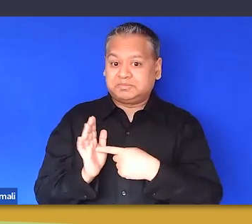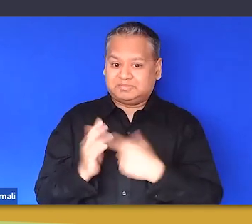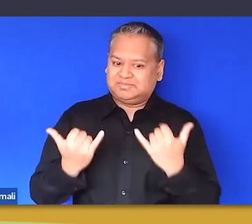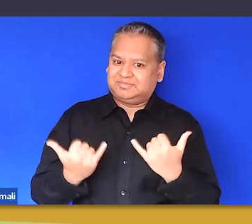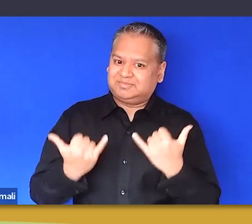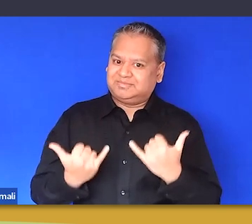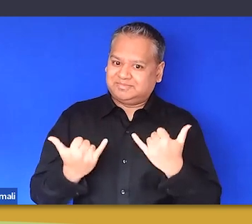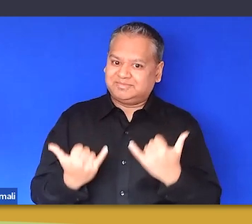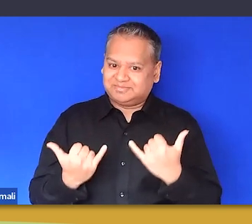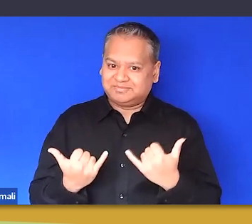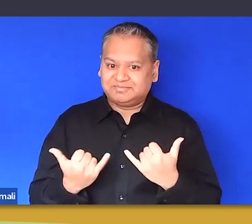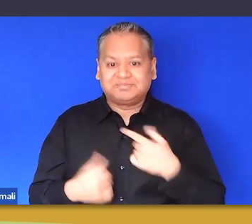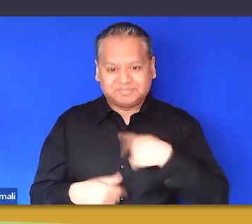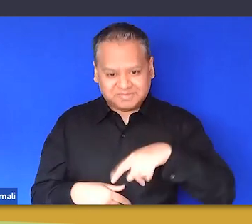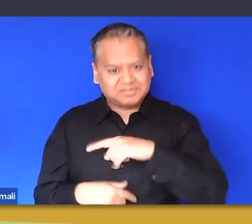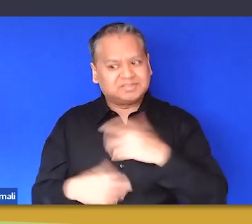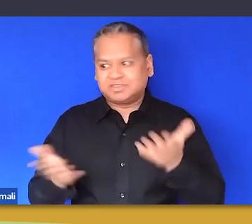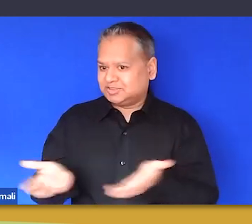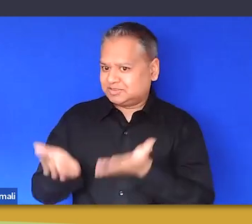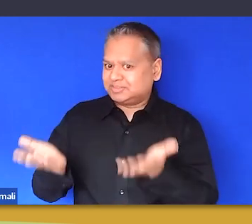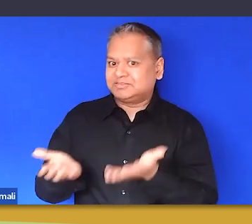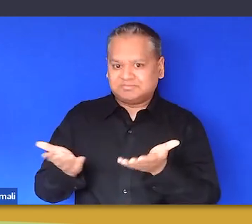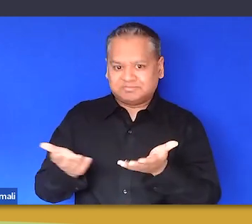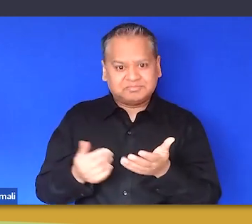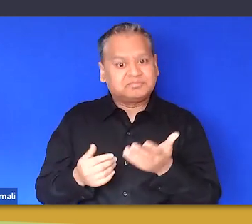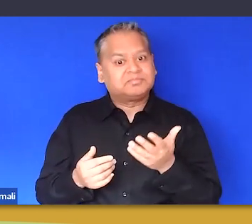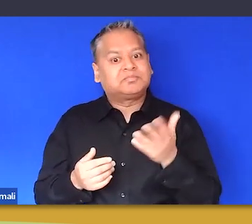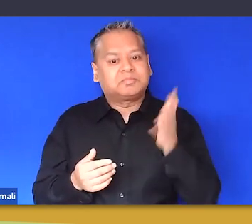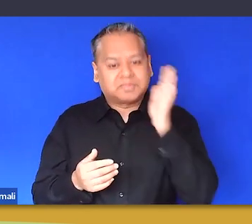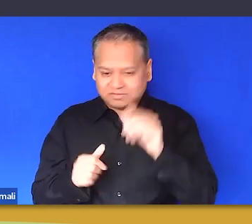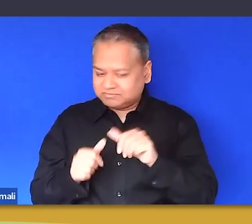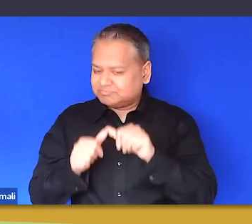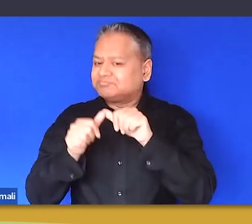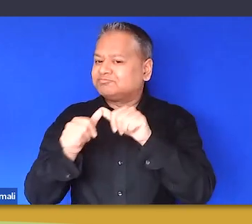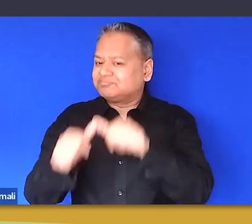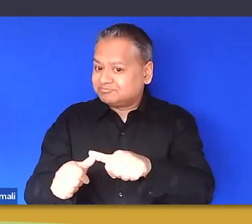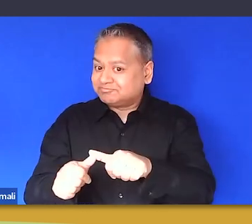anywhere. We're always going to be here. Haich Gassiam.